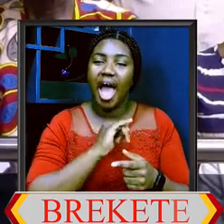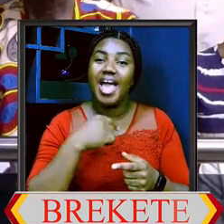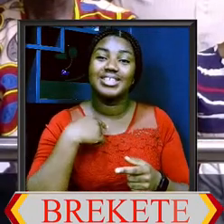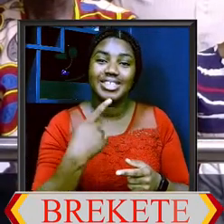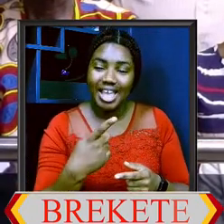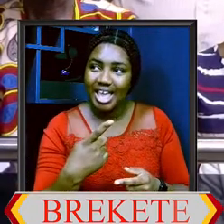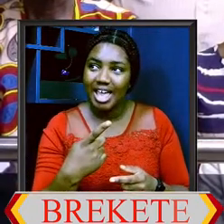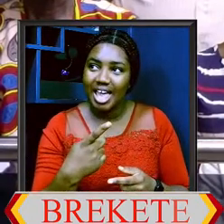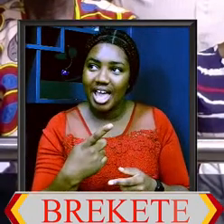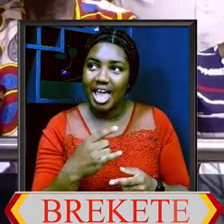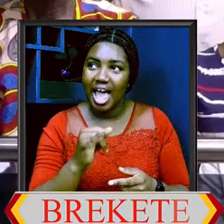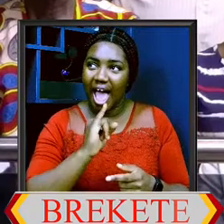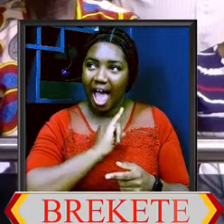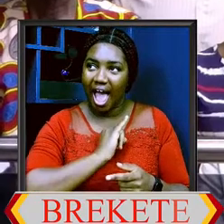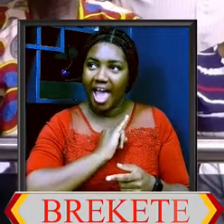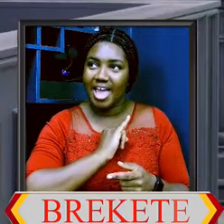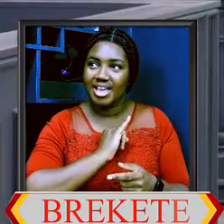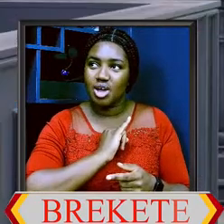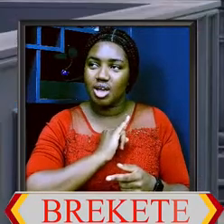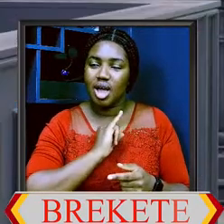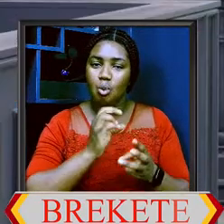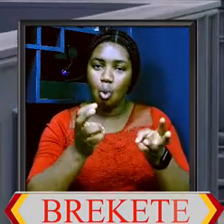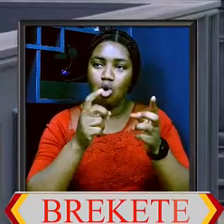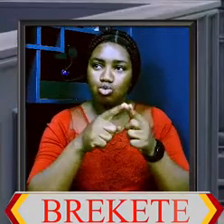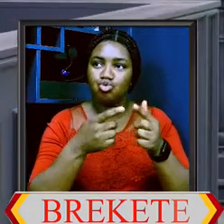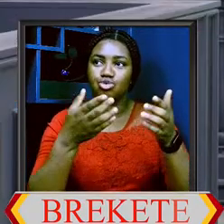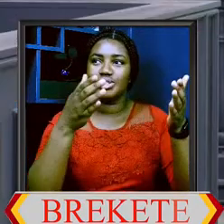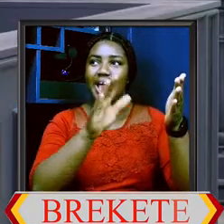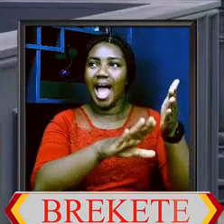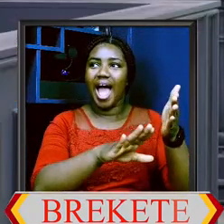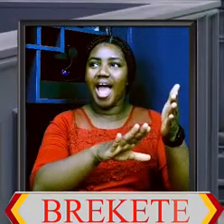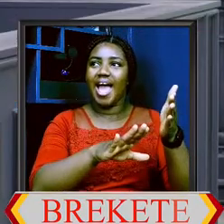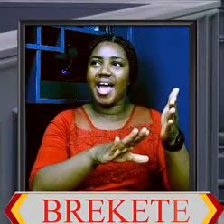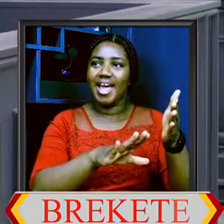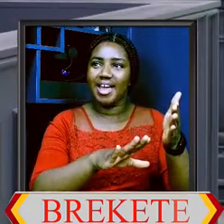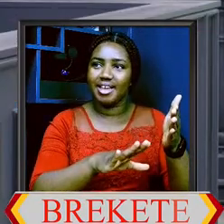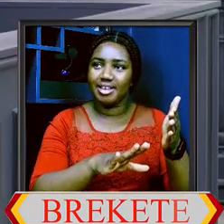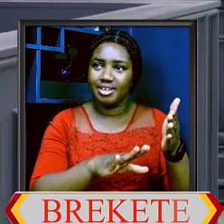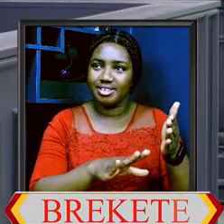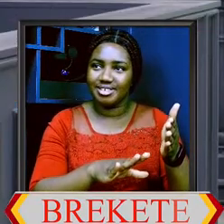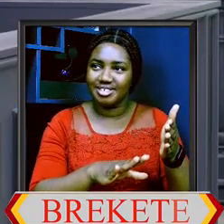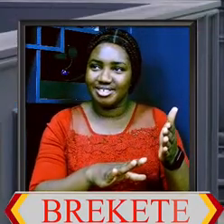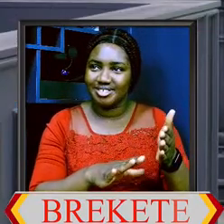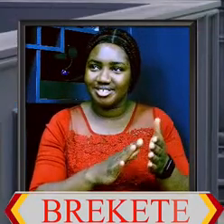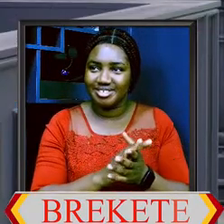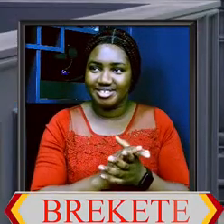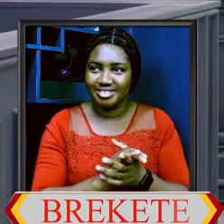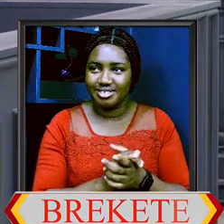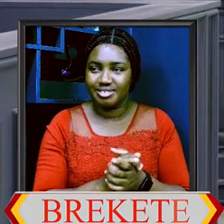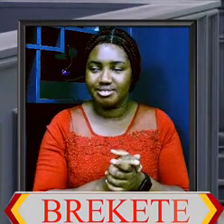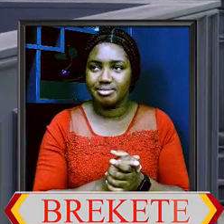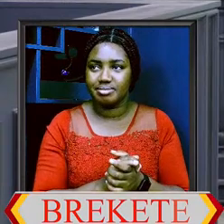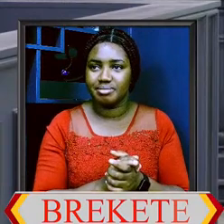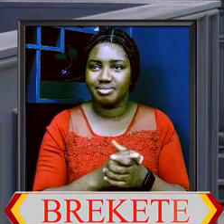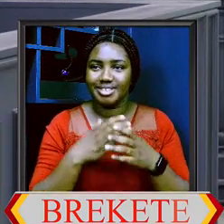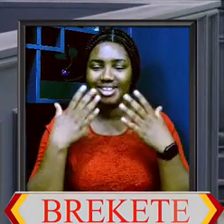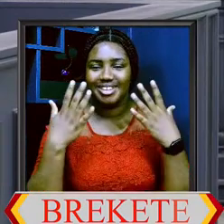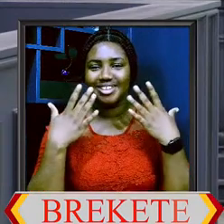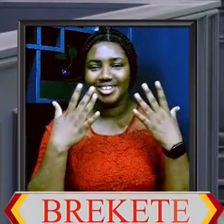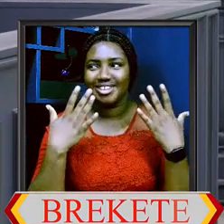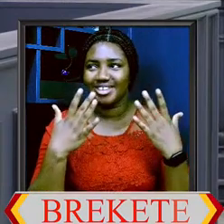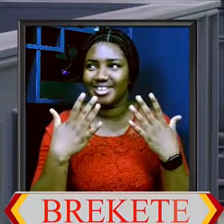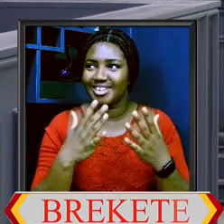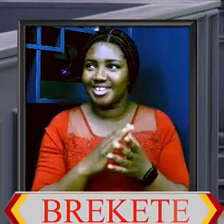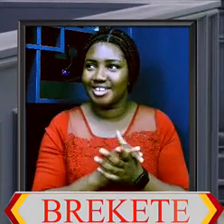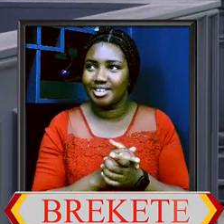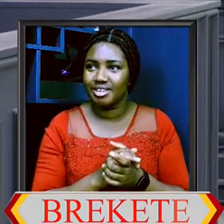I say I want to die you want to die yes so